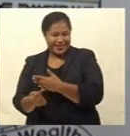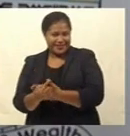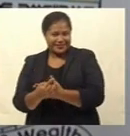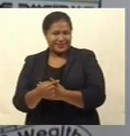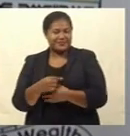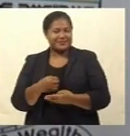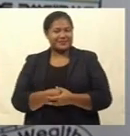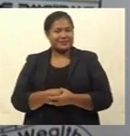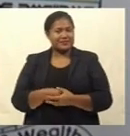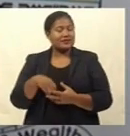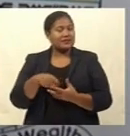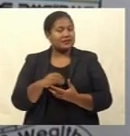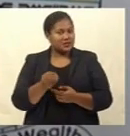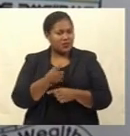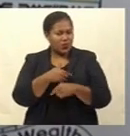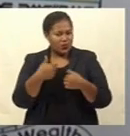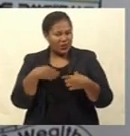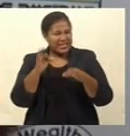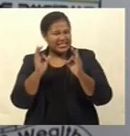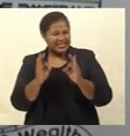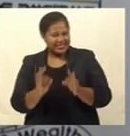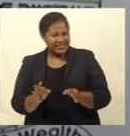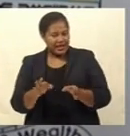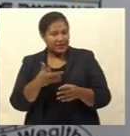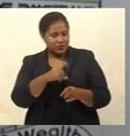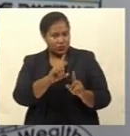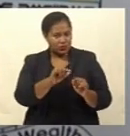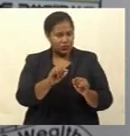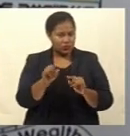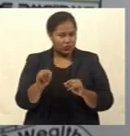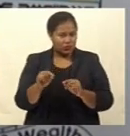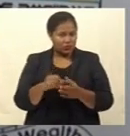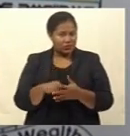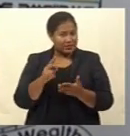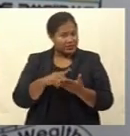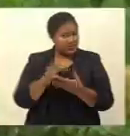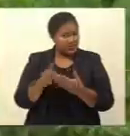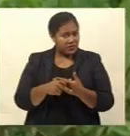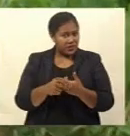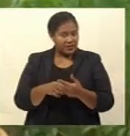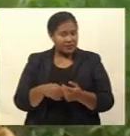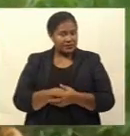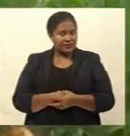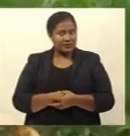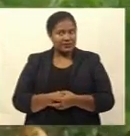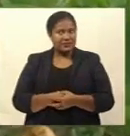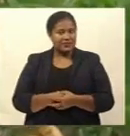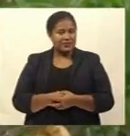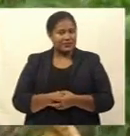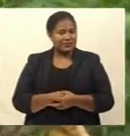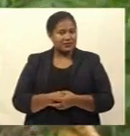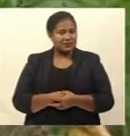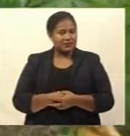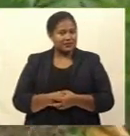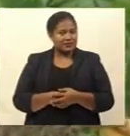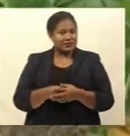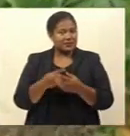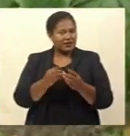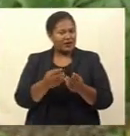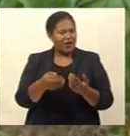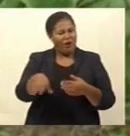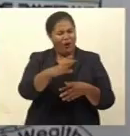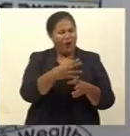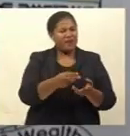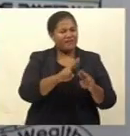we've decided to actually, complement that effort, upscale that effort, and actually go to each of these households, giving them the seed packets so they